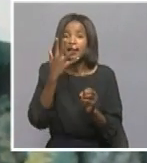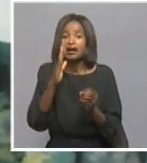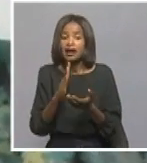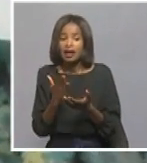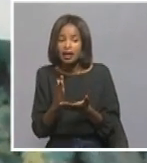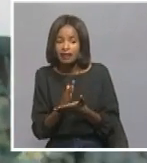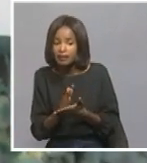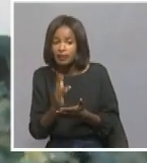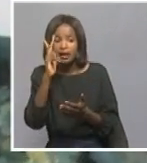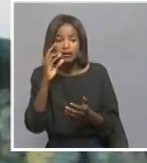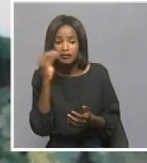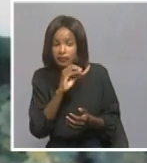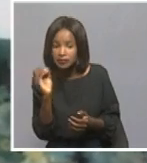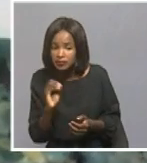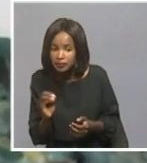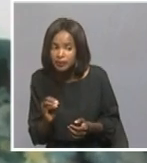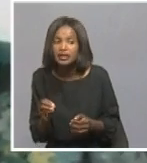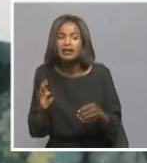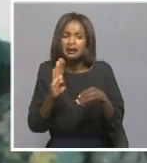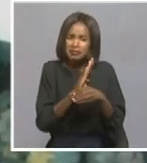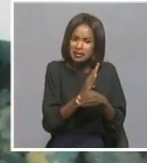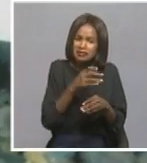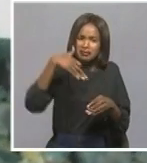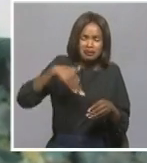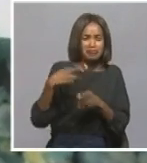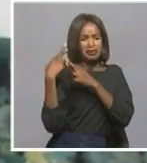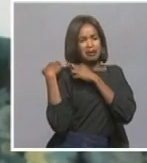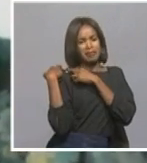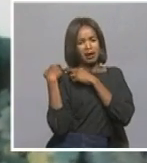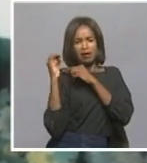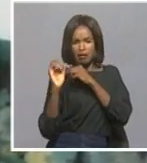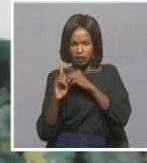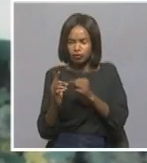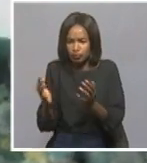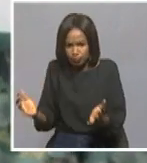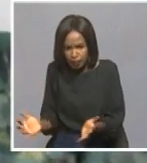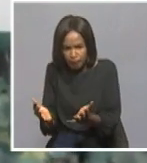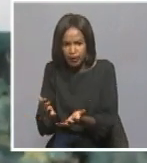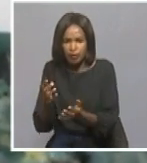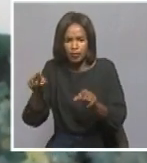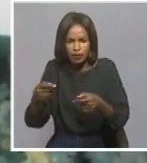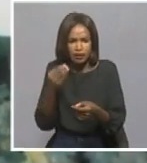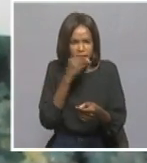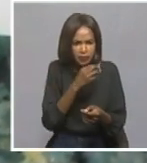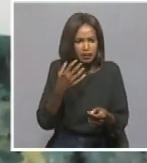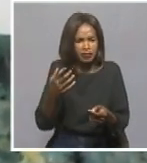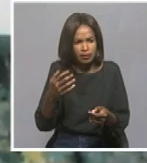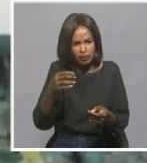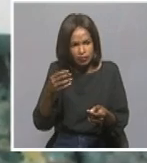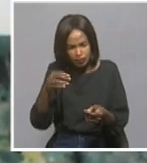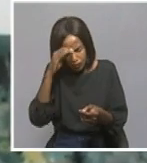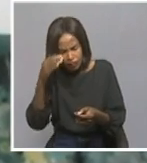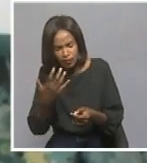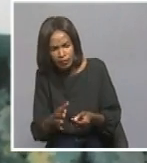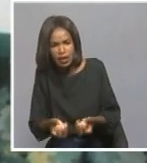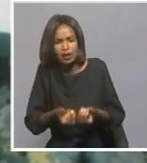food to eat, so we are mobilizing also in terms of food and items, hygiene essentials, so that we are able to support our informal